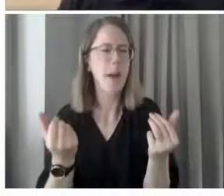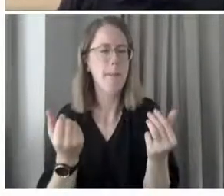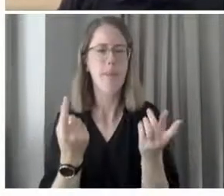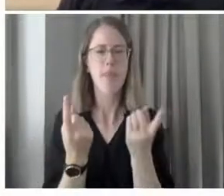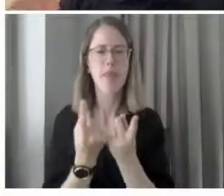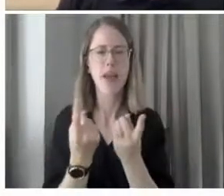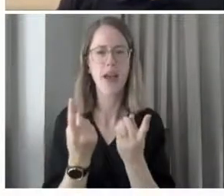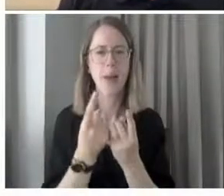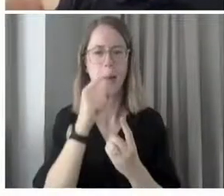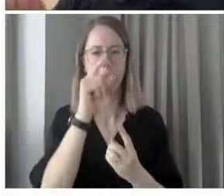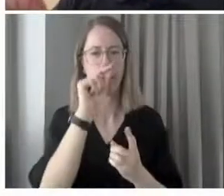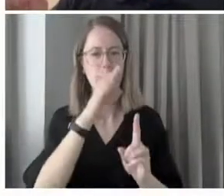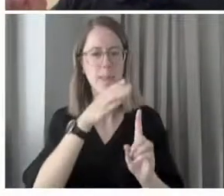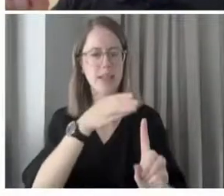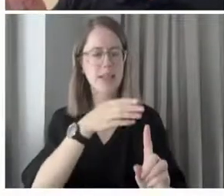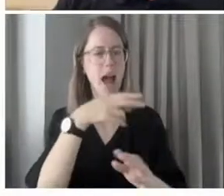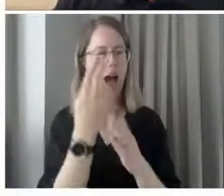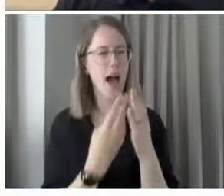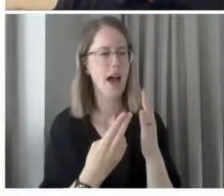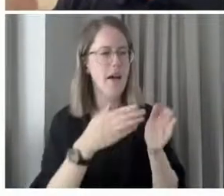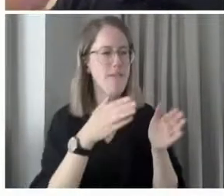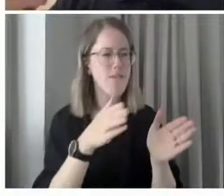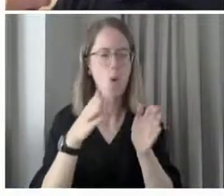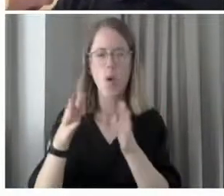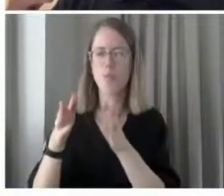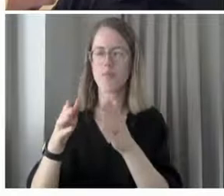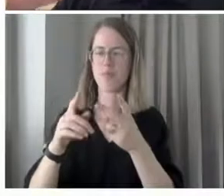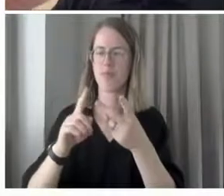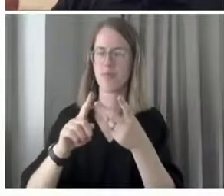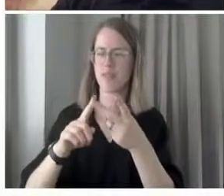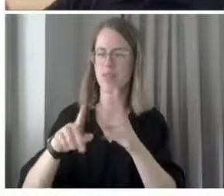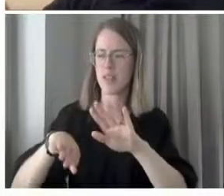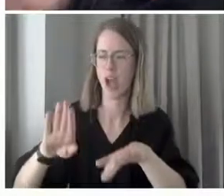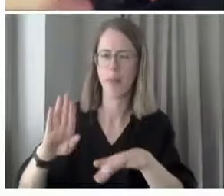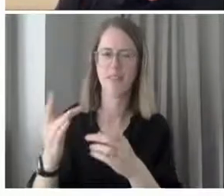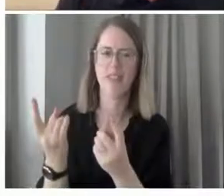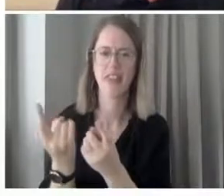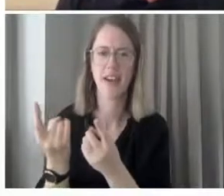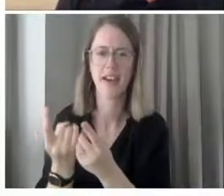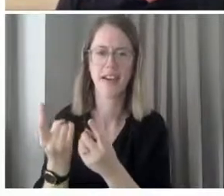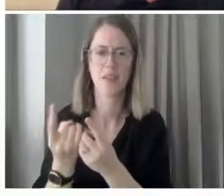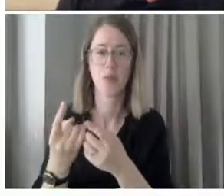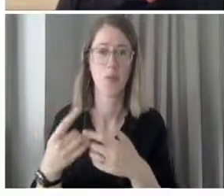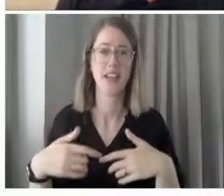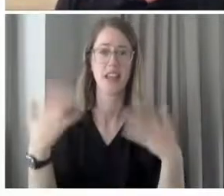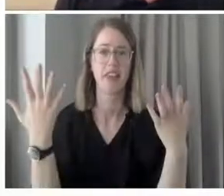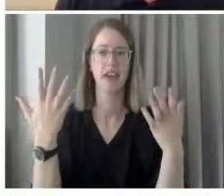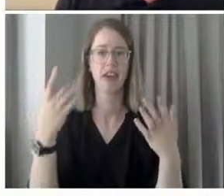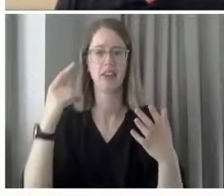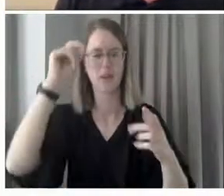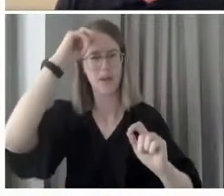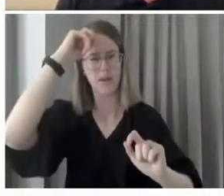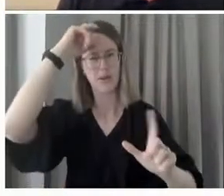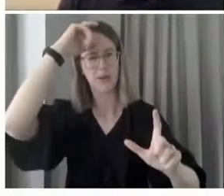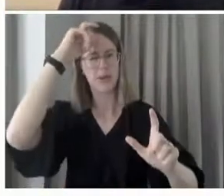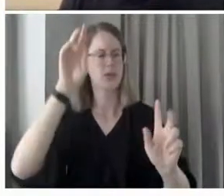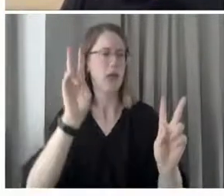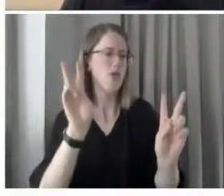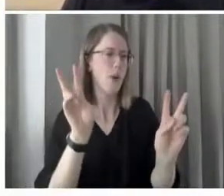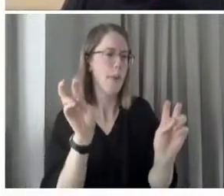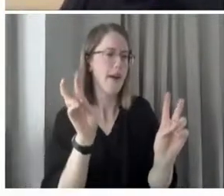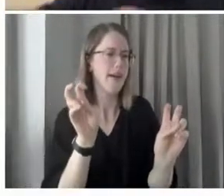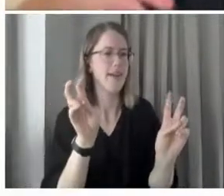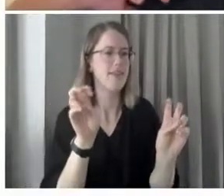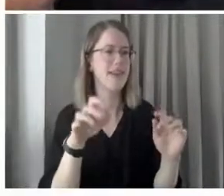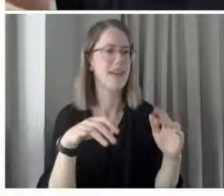so it could be a particular art form, a particular genre, a particular anything. It could be a topic, a subject matter. It could be